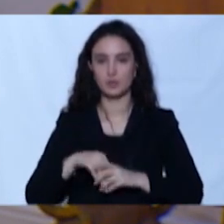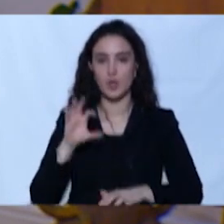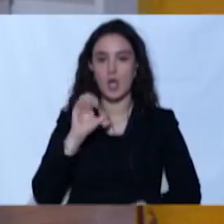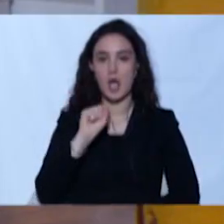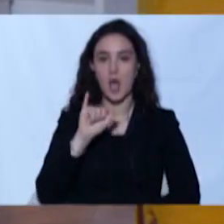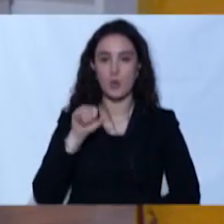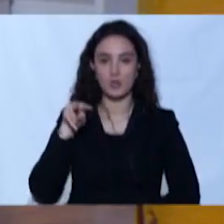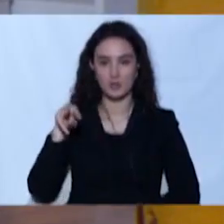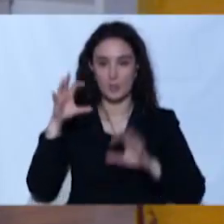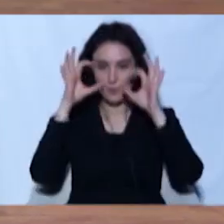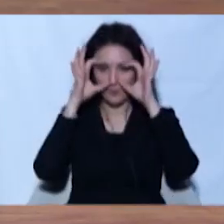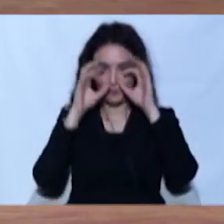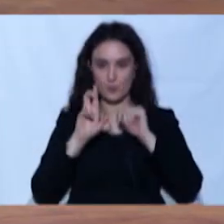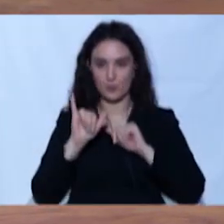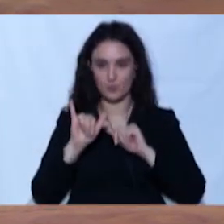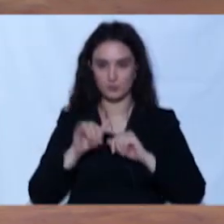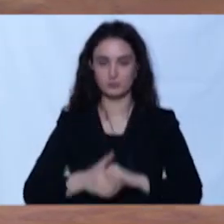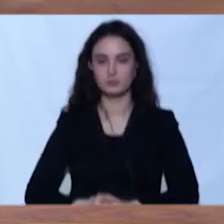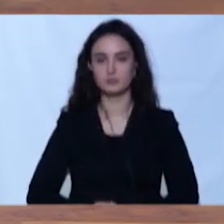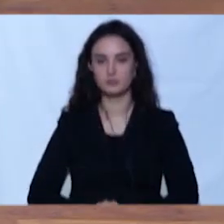Owl. Owl.